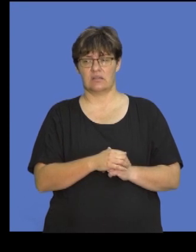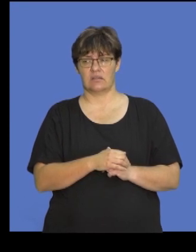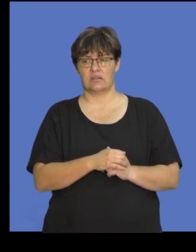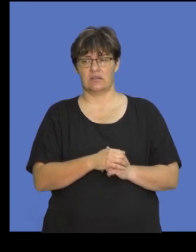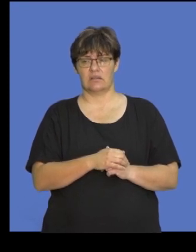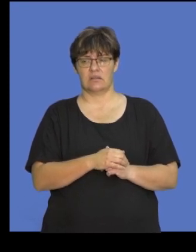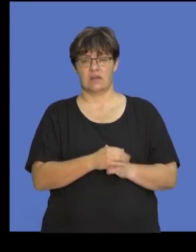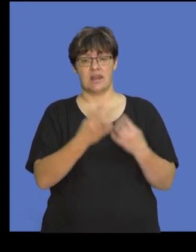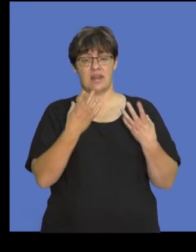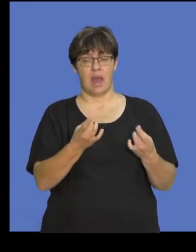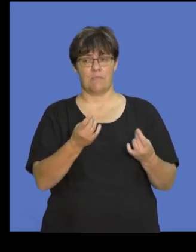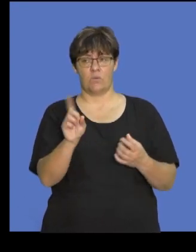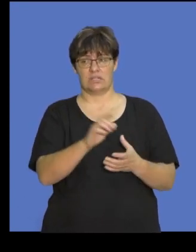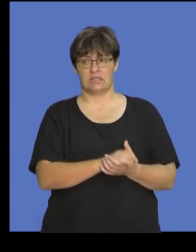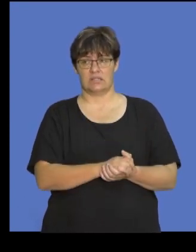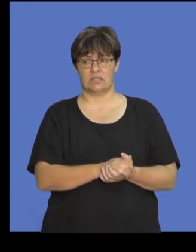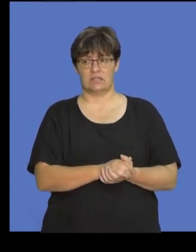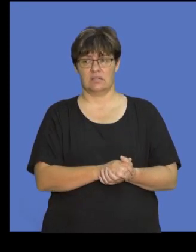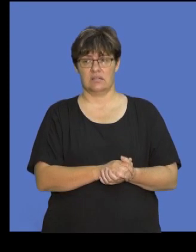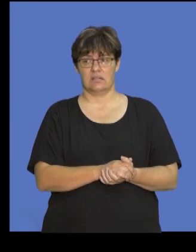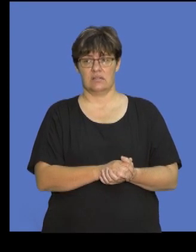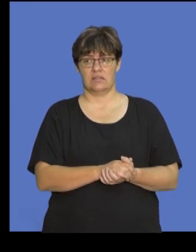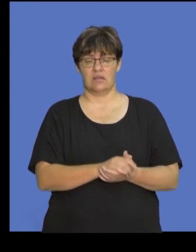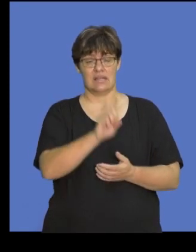terms of a number.